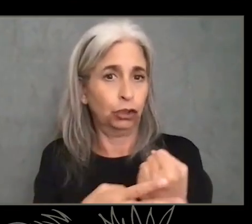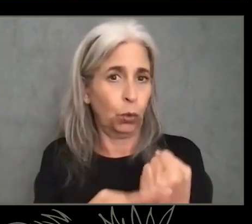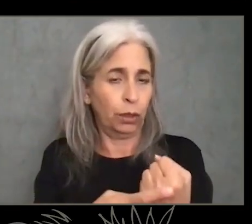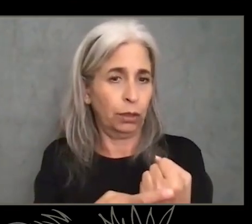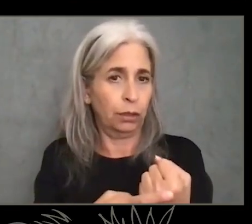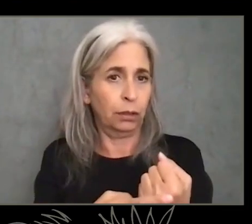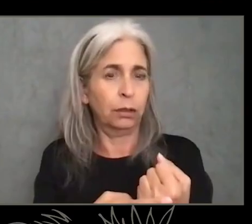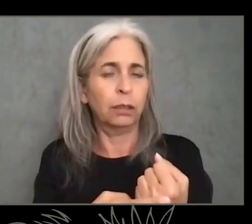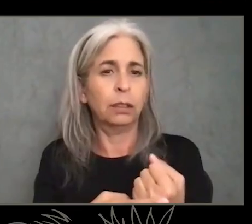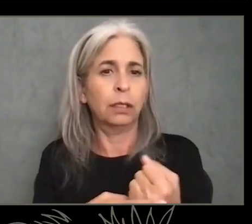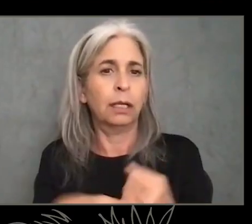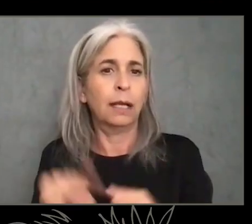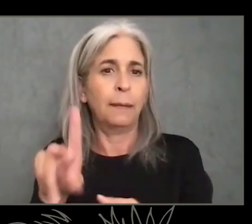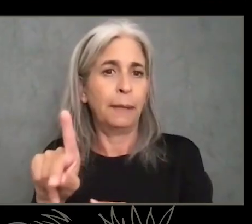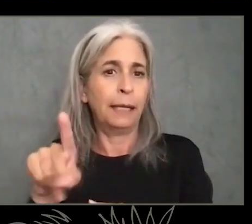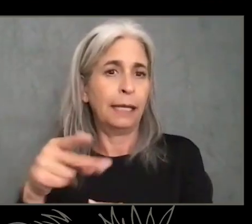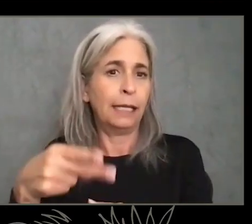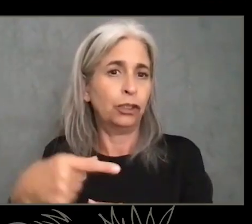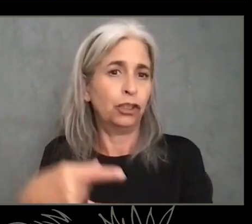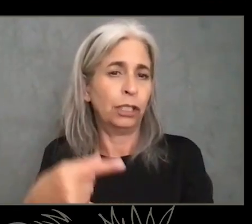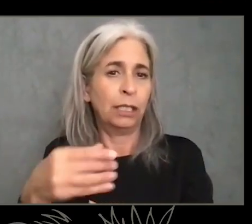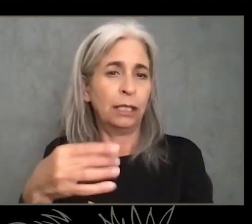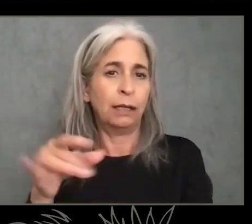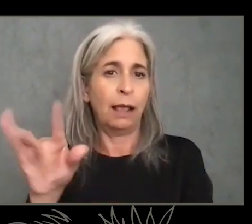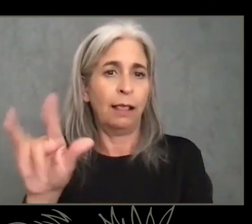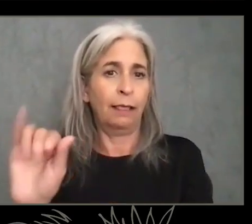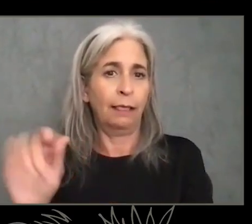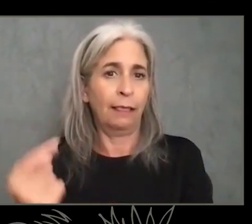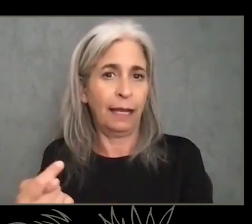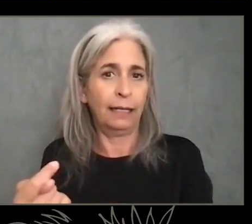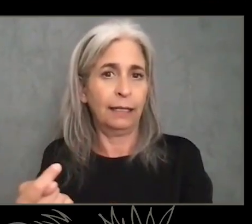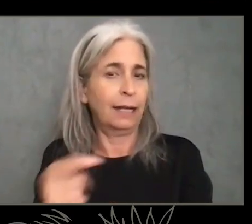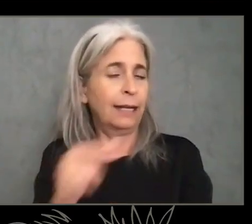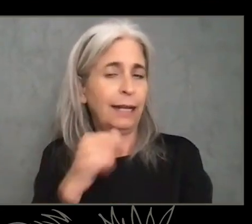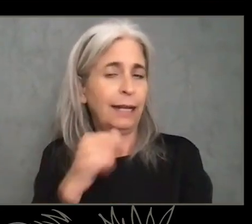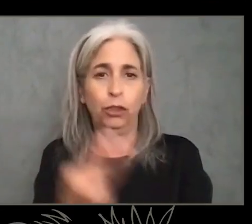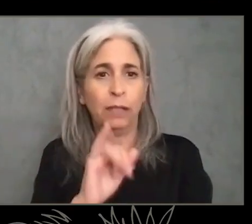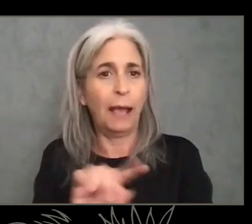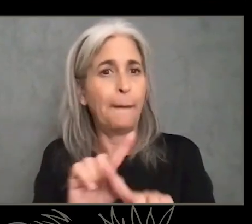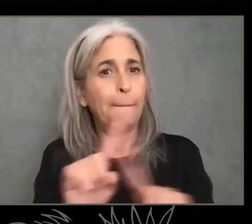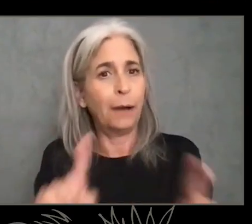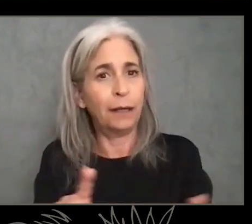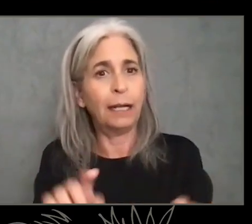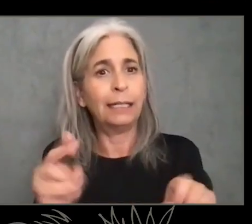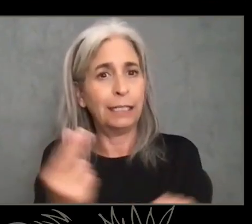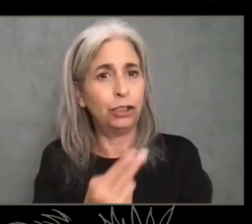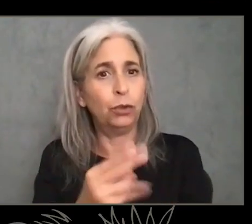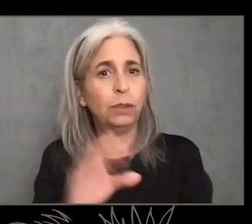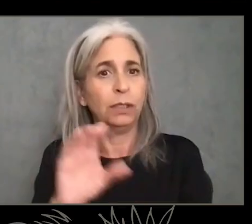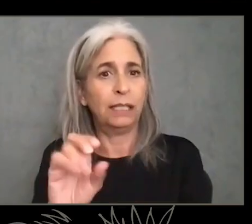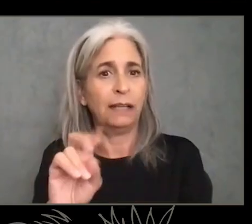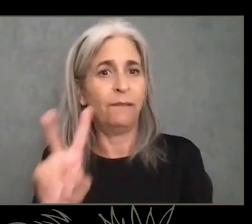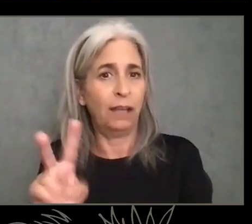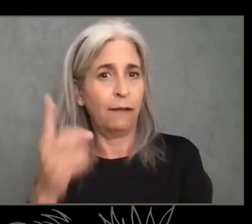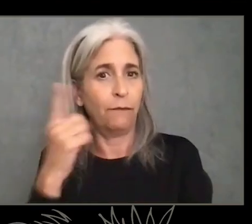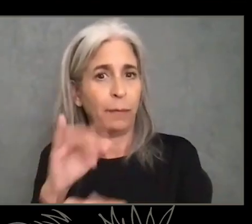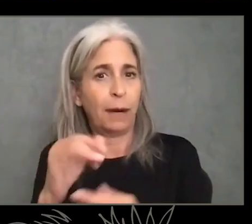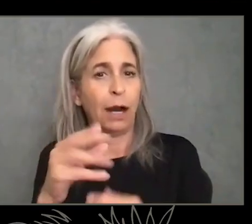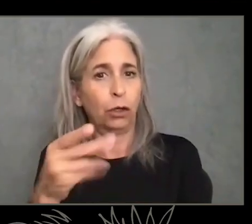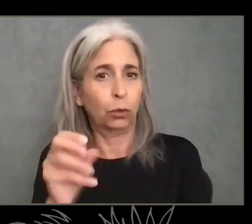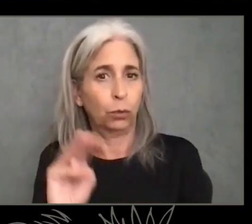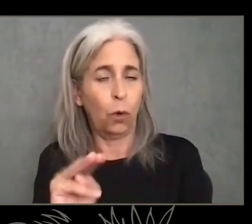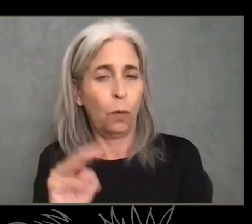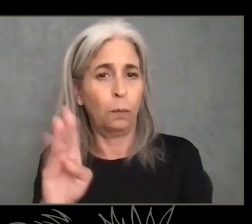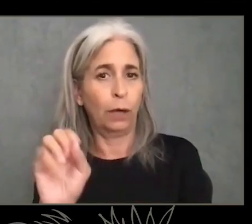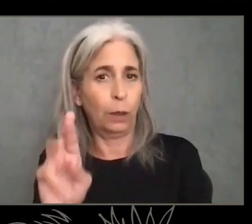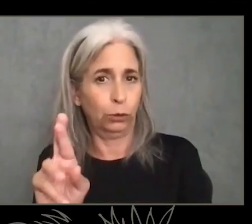heard about pglite. I didn't use that one, but I did use IndexedDB from our Chrome browser. And so if I want to